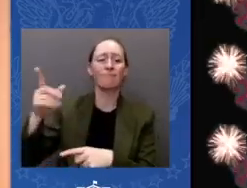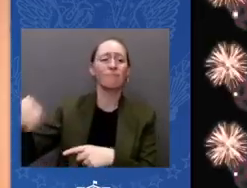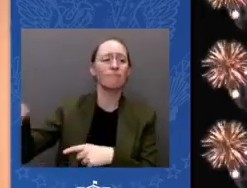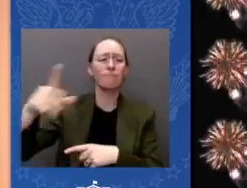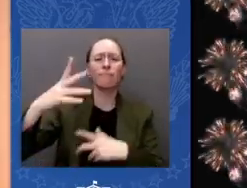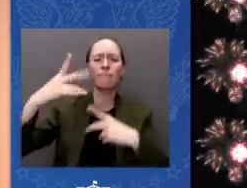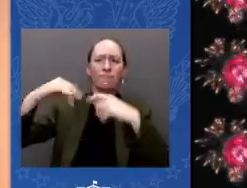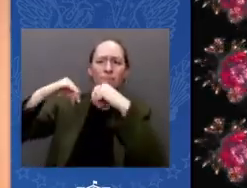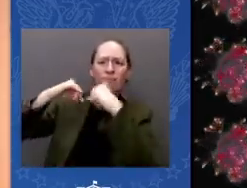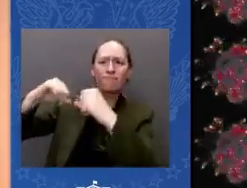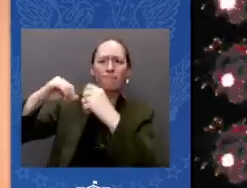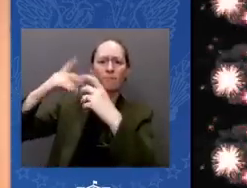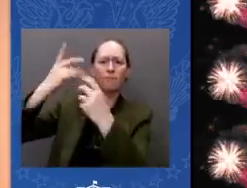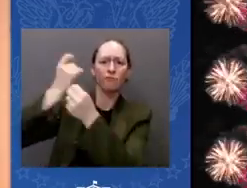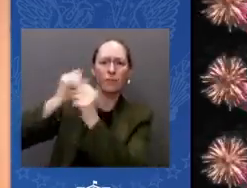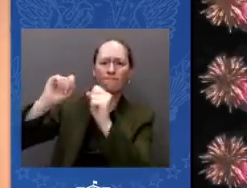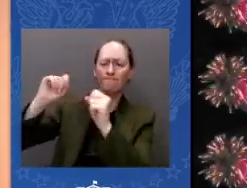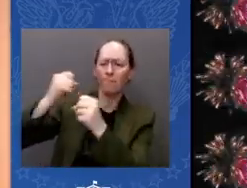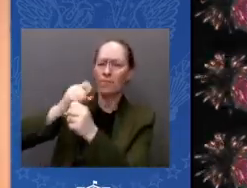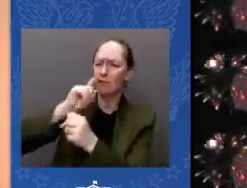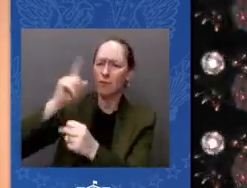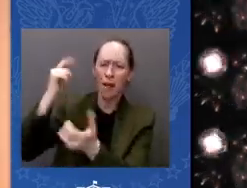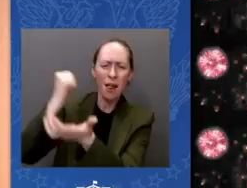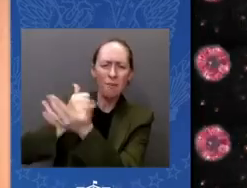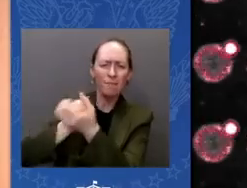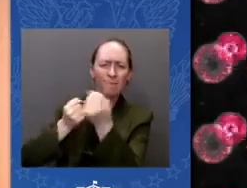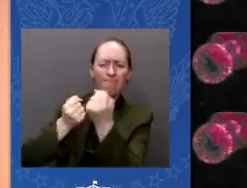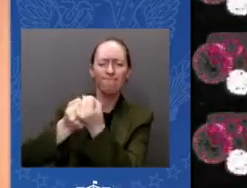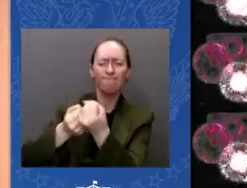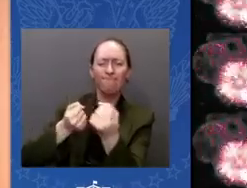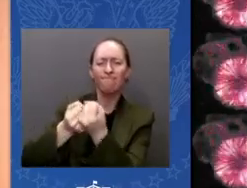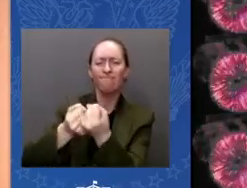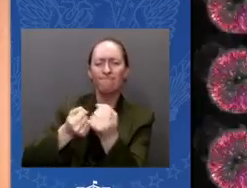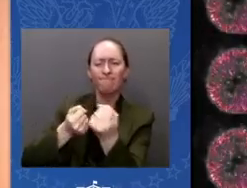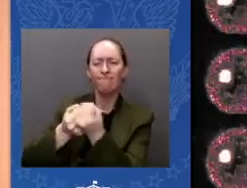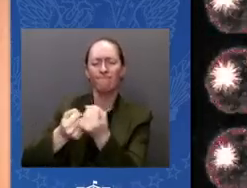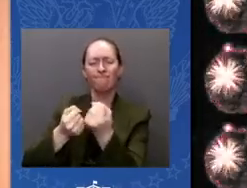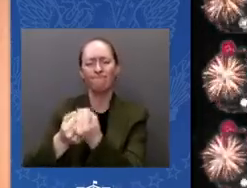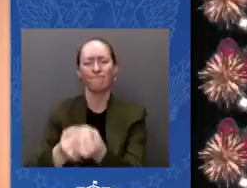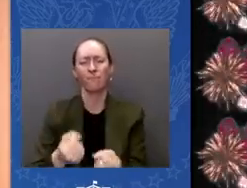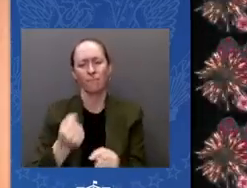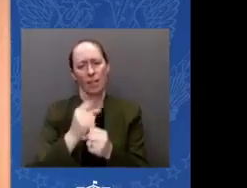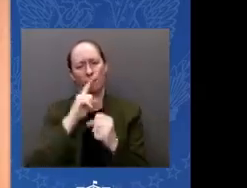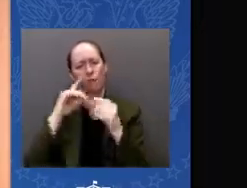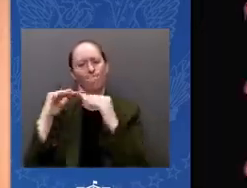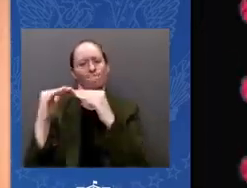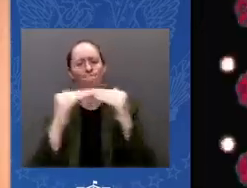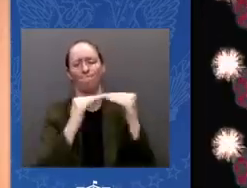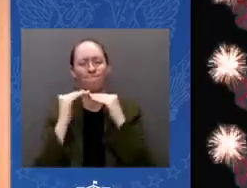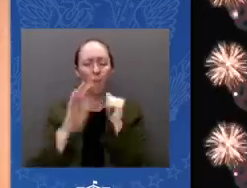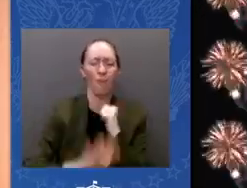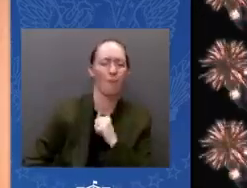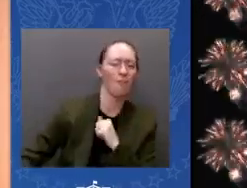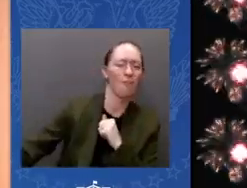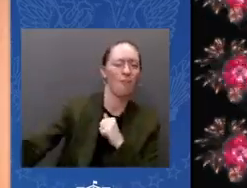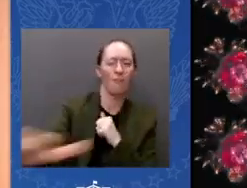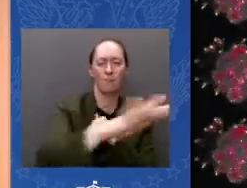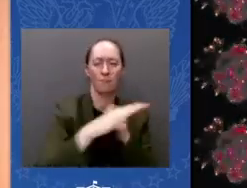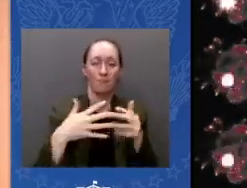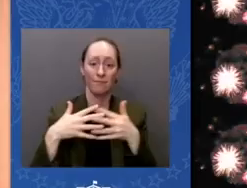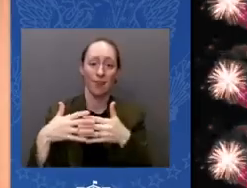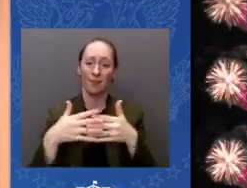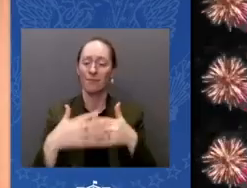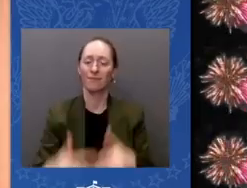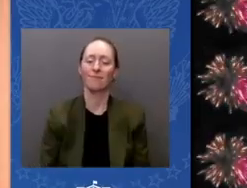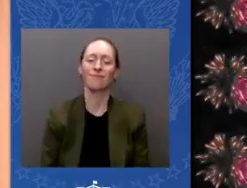country, serving and protecting our communities and our nation, informing, entertaining, inspiring. You know, together, we're showing